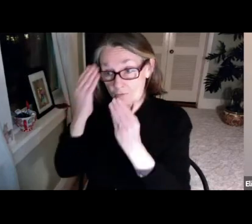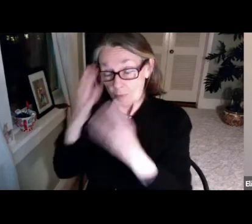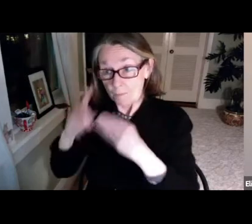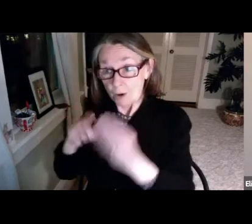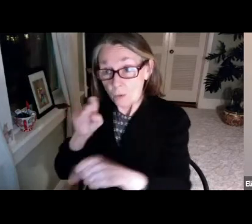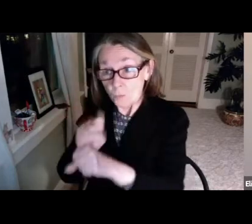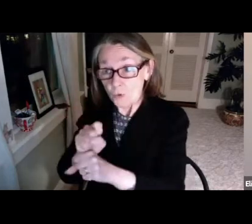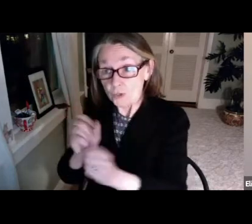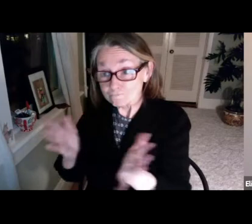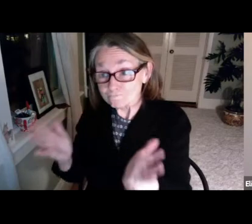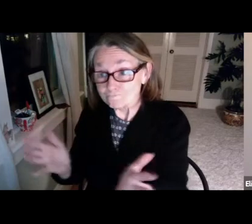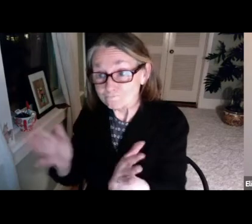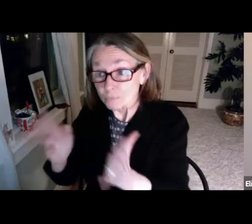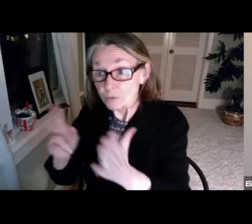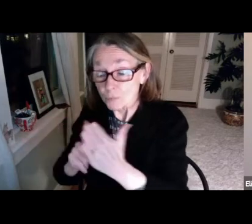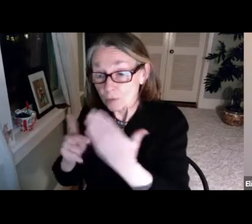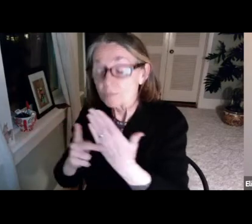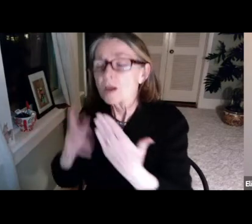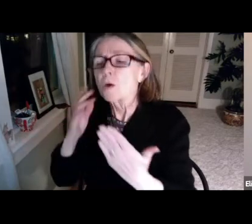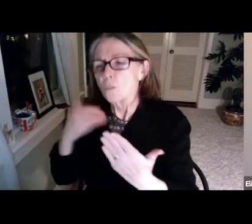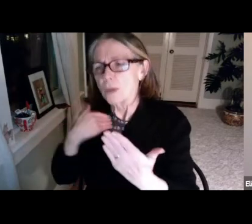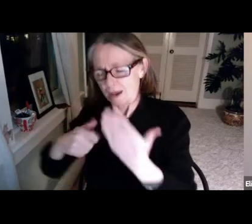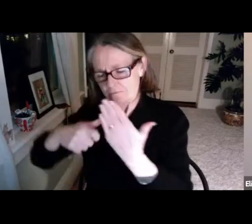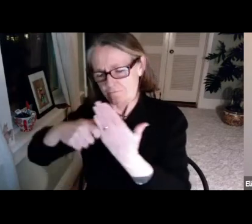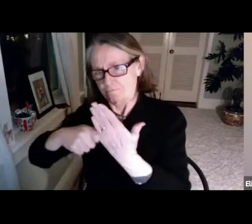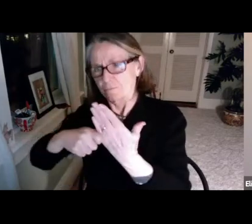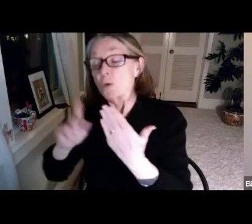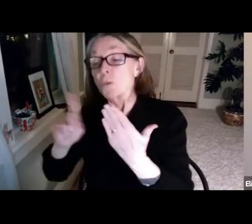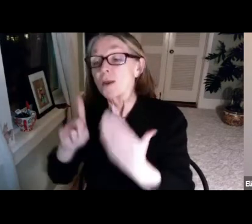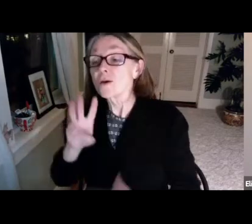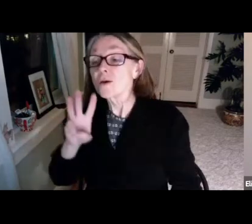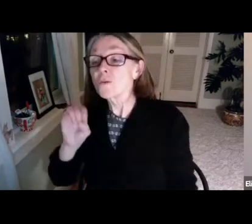incentives, we have a brochure on our website, which is